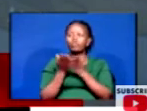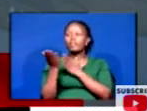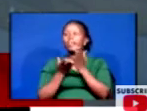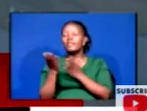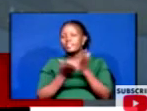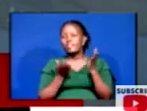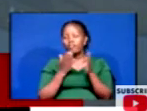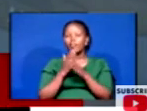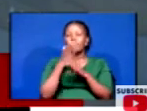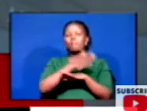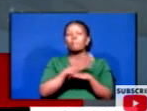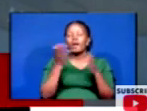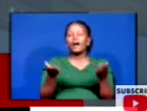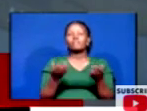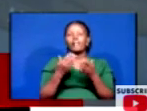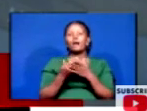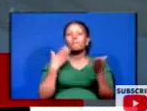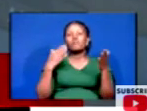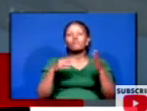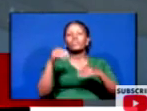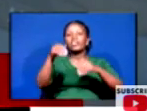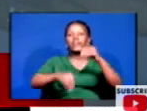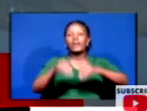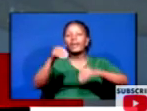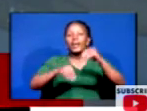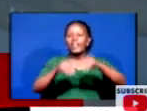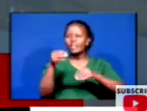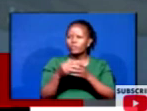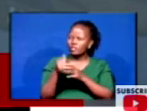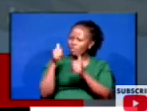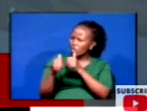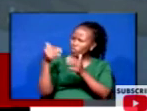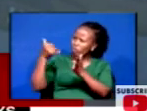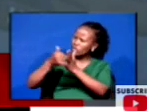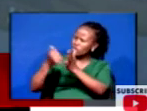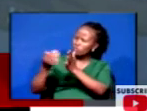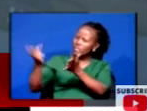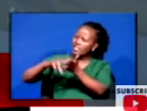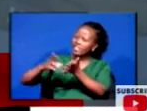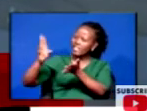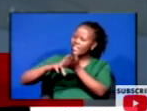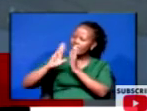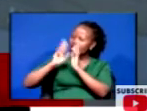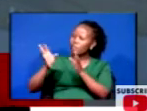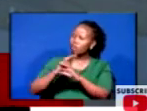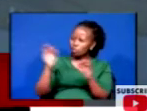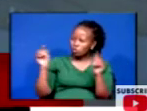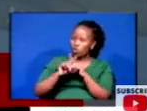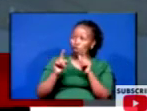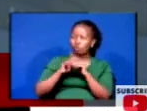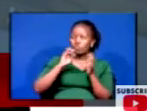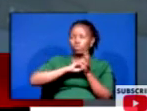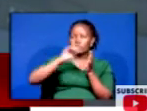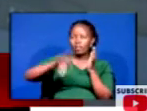after, before the election and after the election, and which was not in the registrar's report. And that thing was thrown out. And once that was thrown out, they